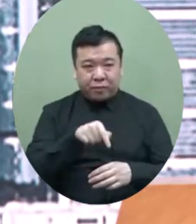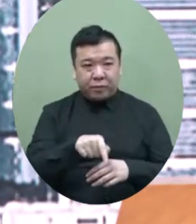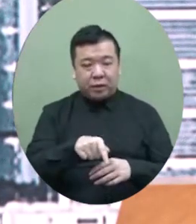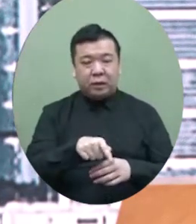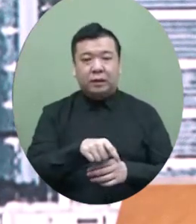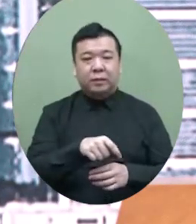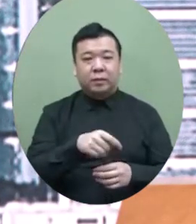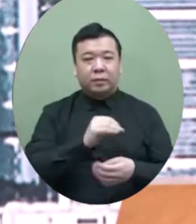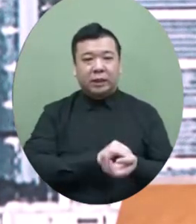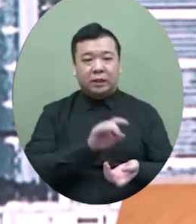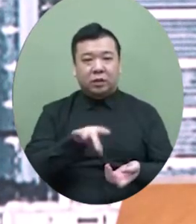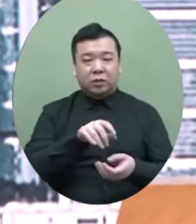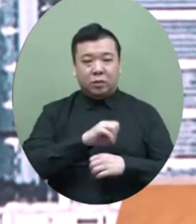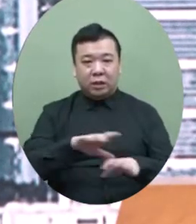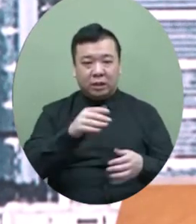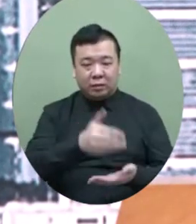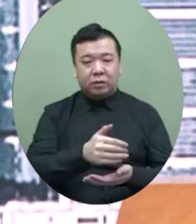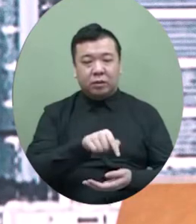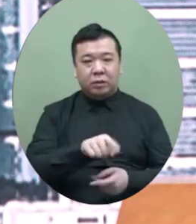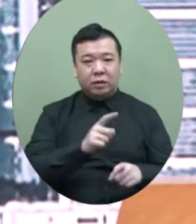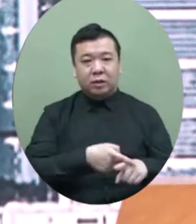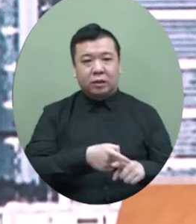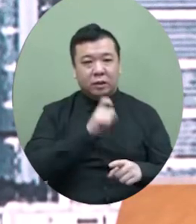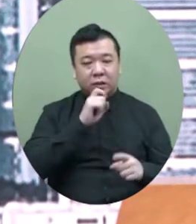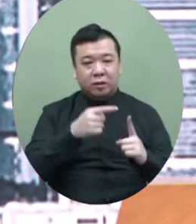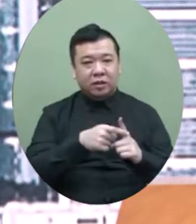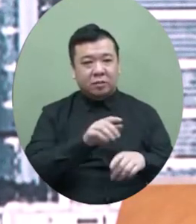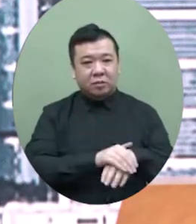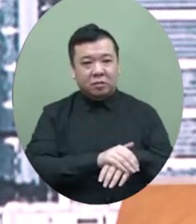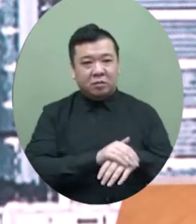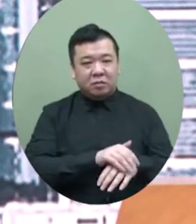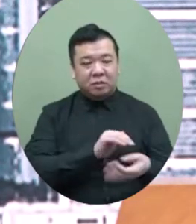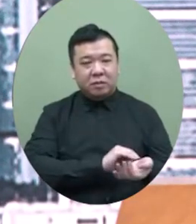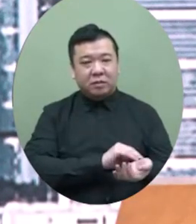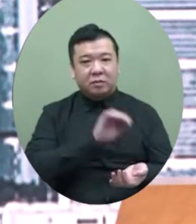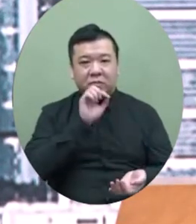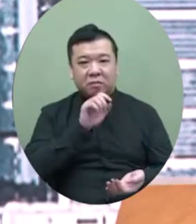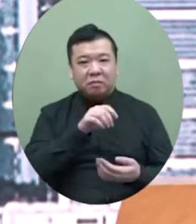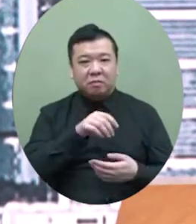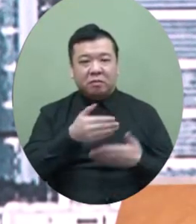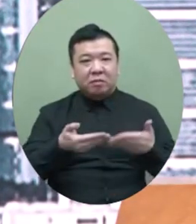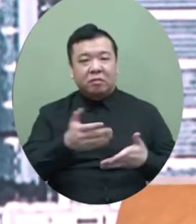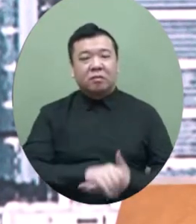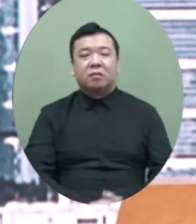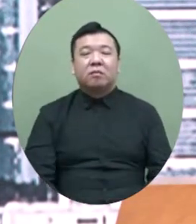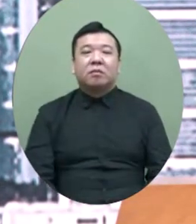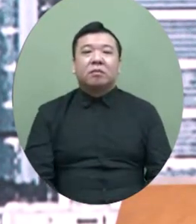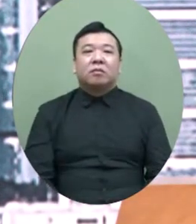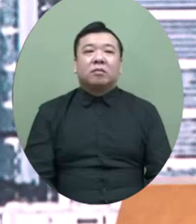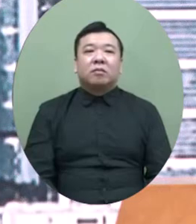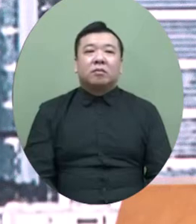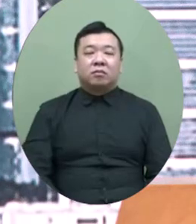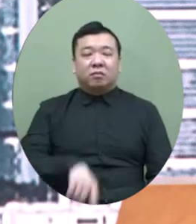may be still in the incubation period? And also, what would you say to the residents who have been affected by the measures, and what would you